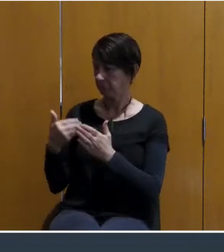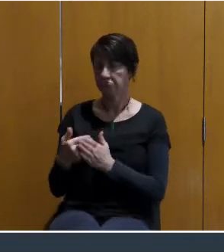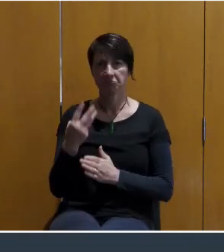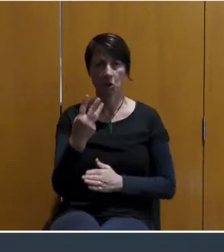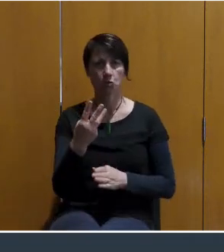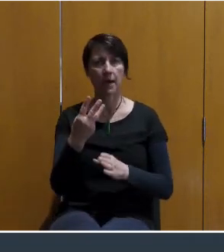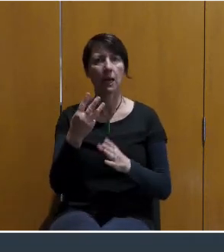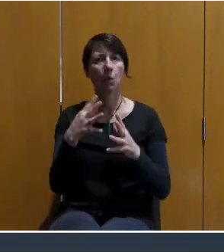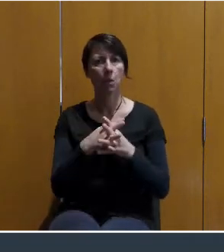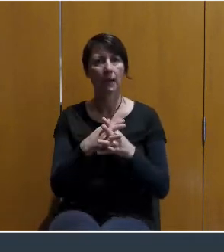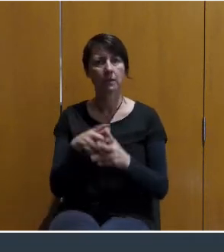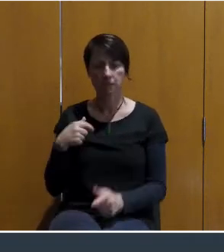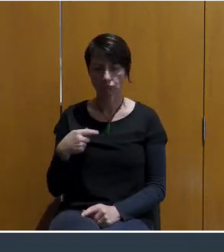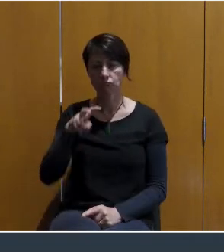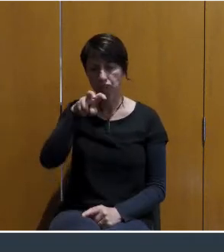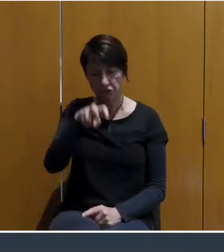thing.